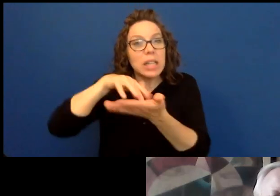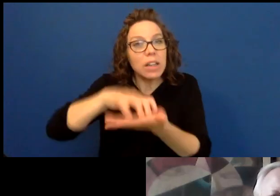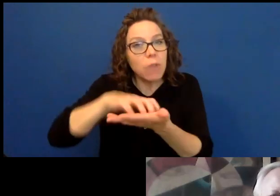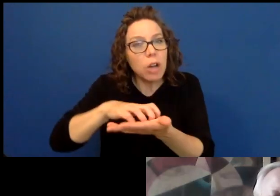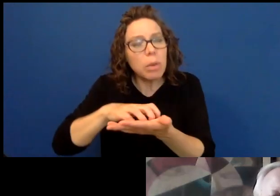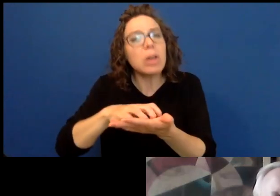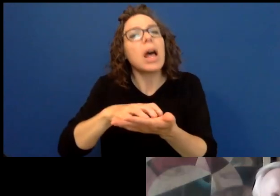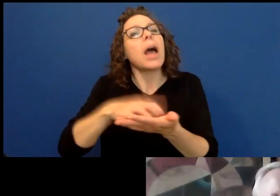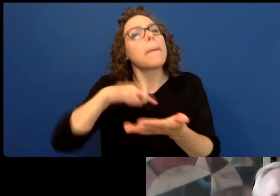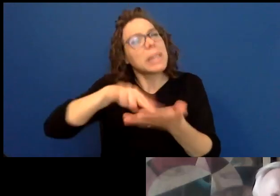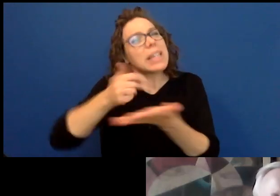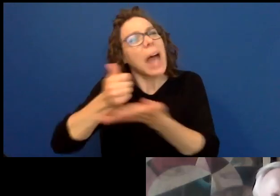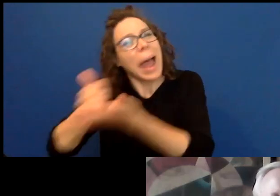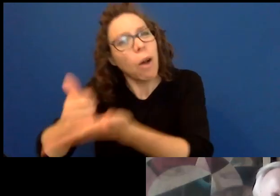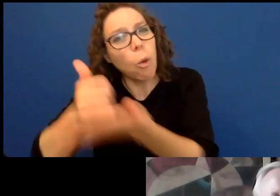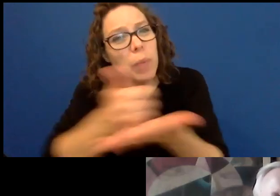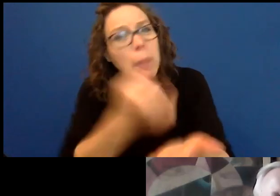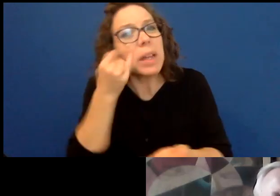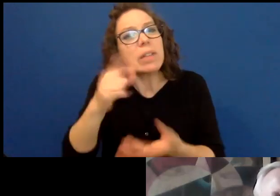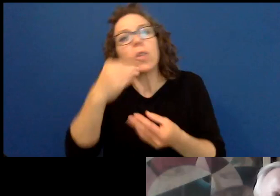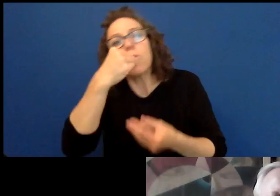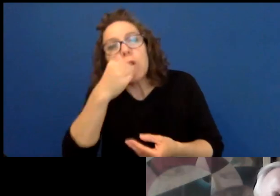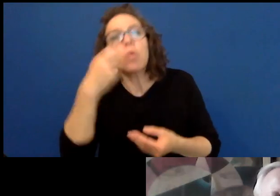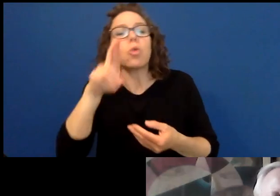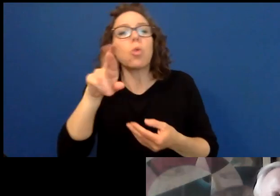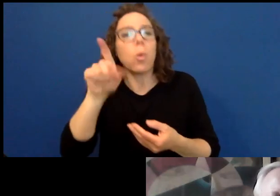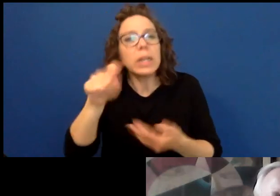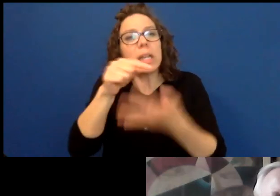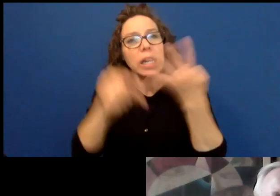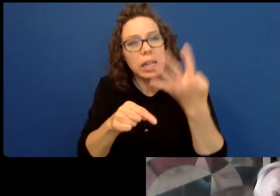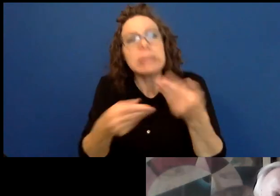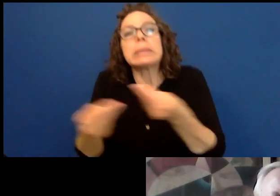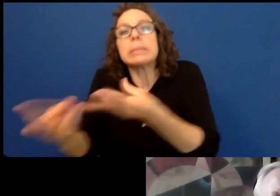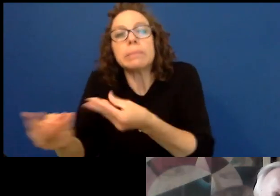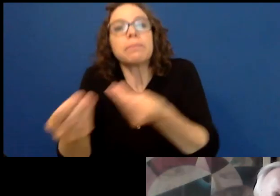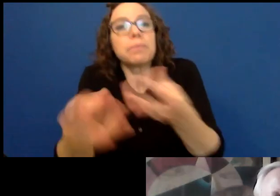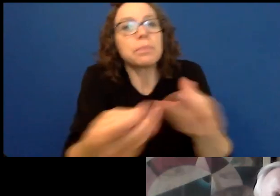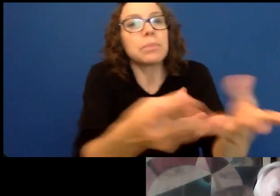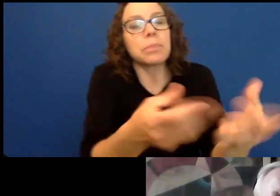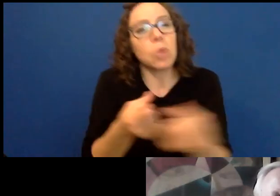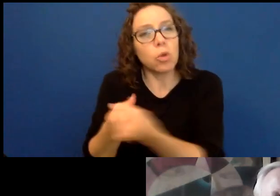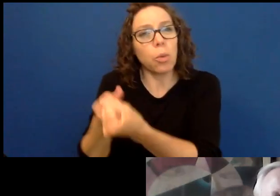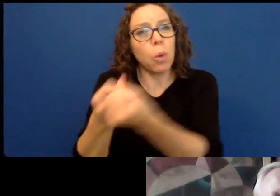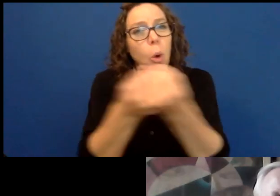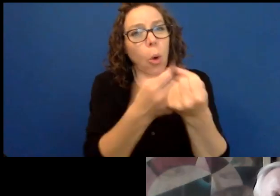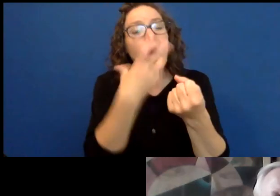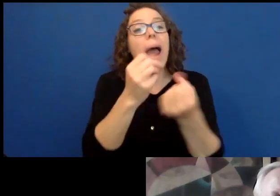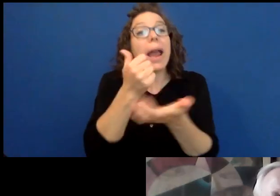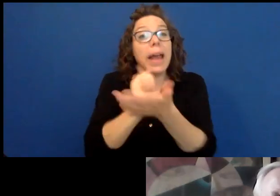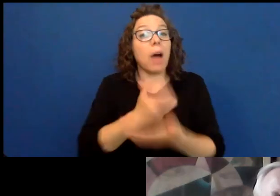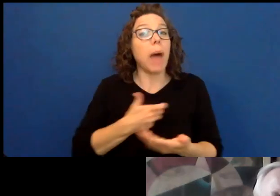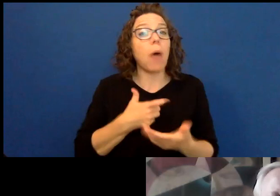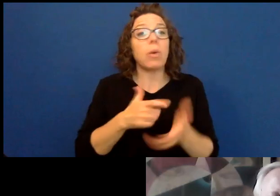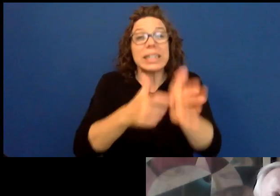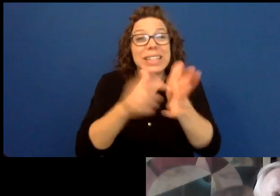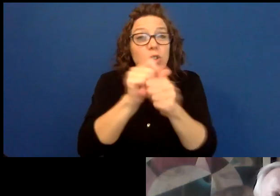food and other essentials that they need. And it means that we must look out for all of our essential workers, our healthcare workers and